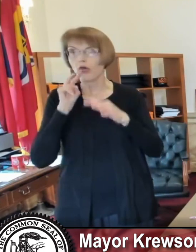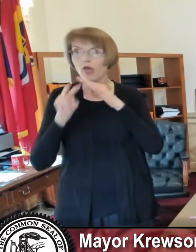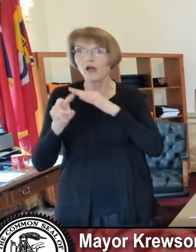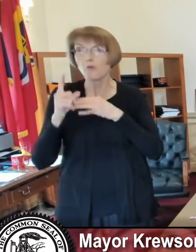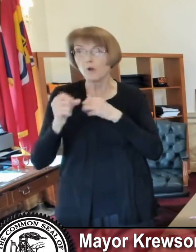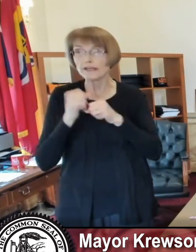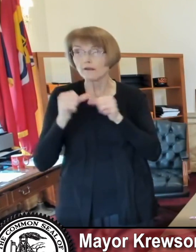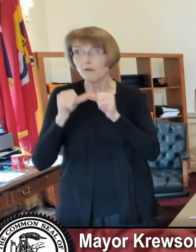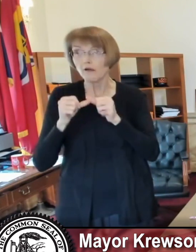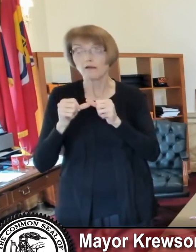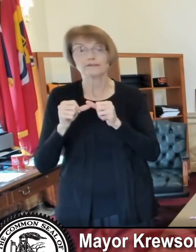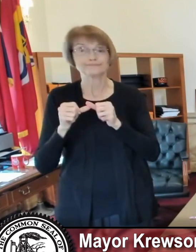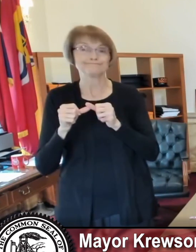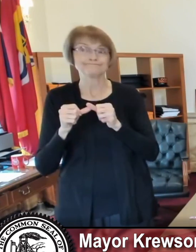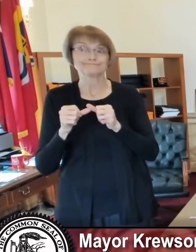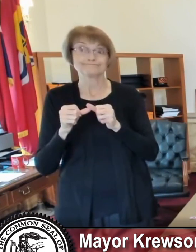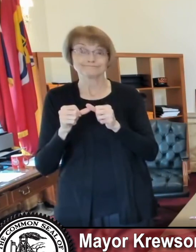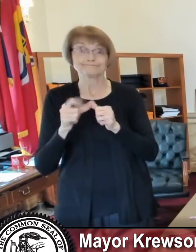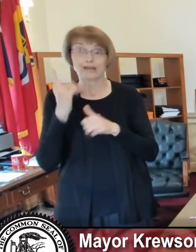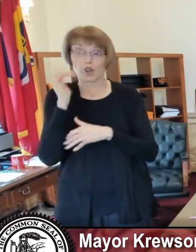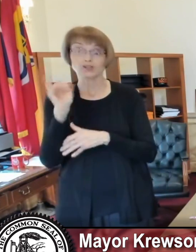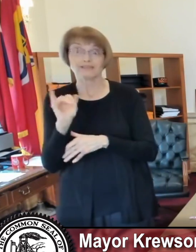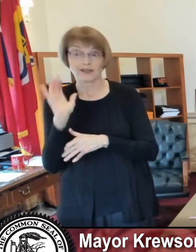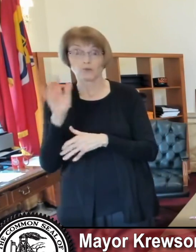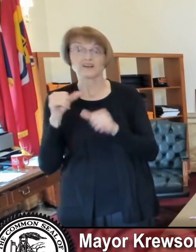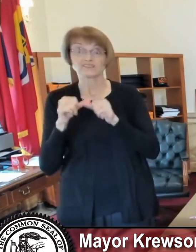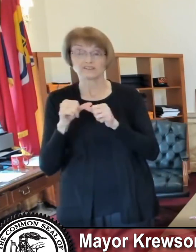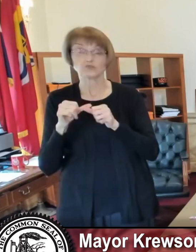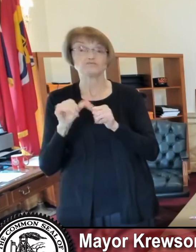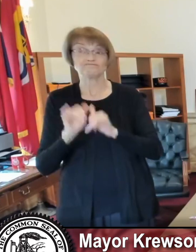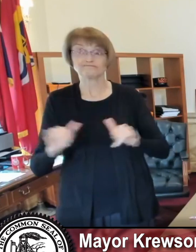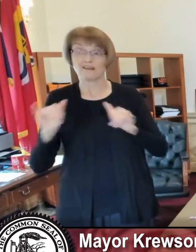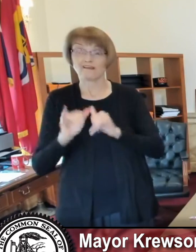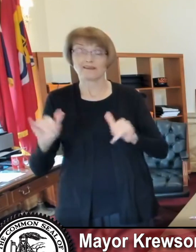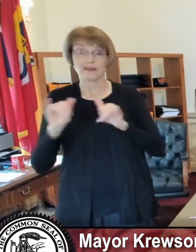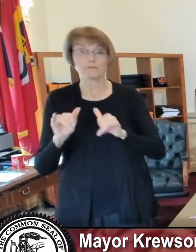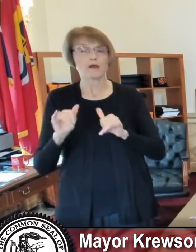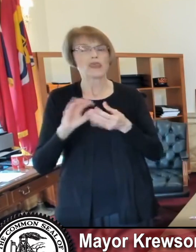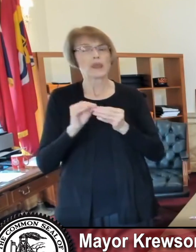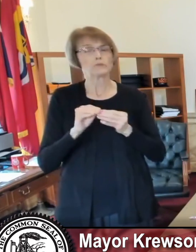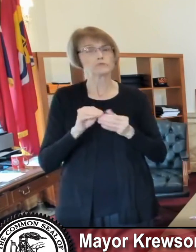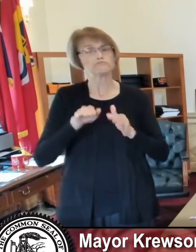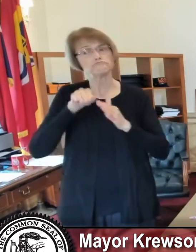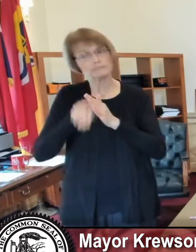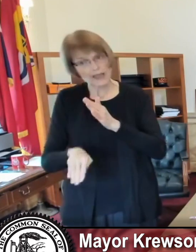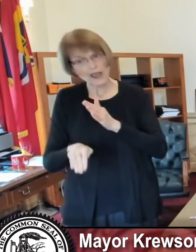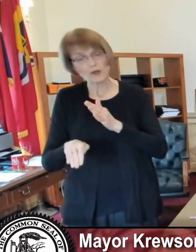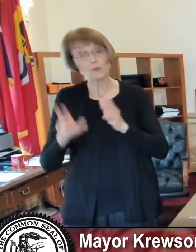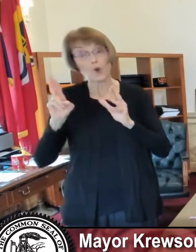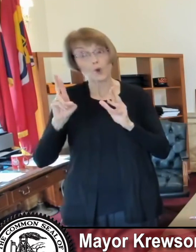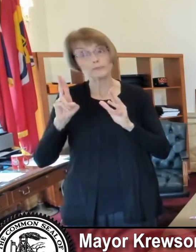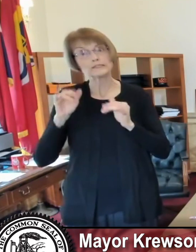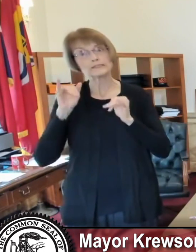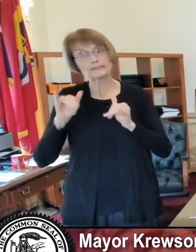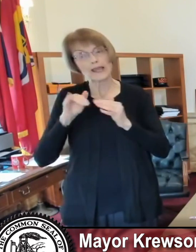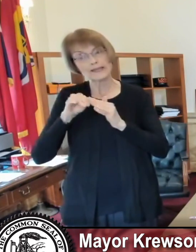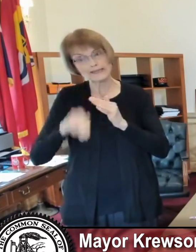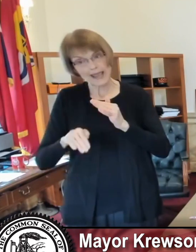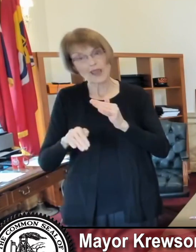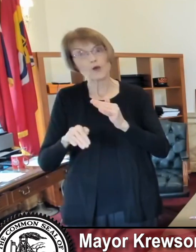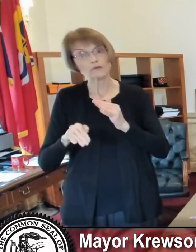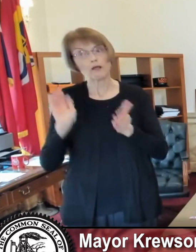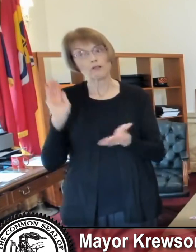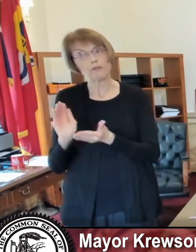while longer, although our numbers are down, and we hope that they will stay down and go down